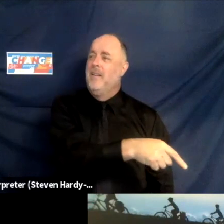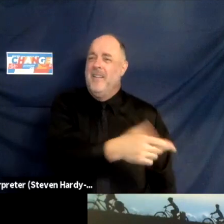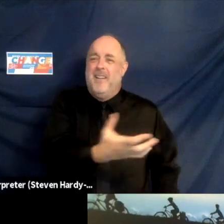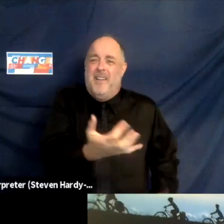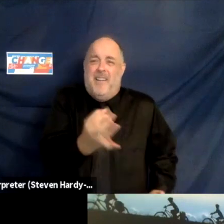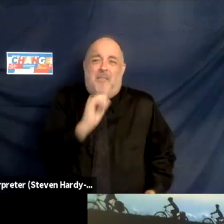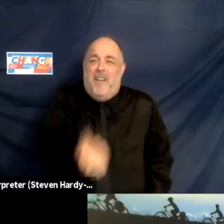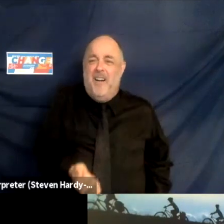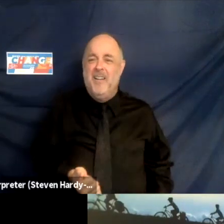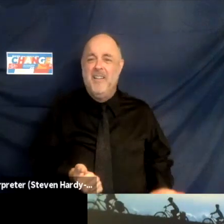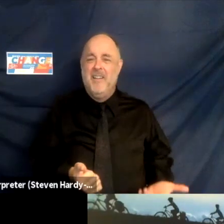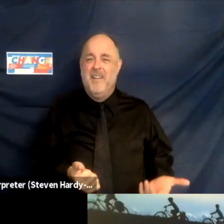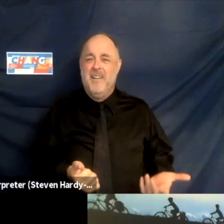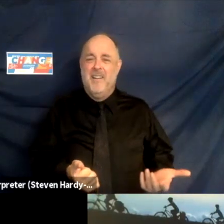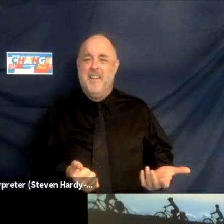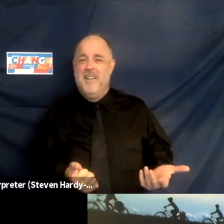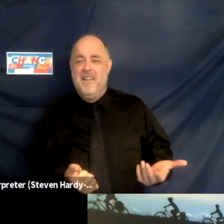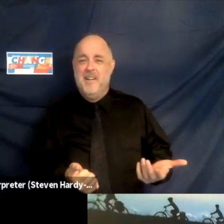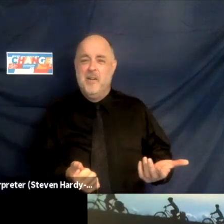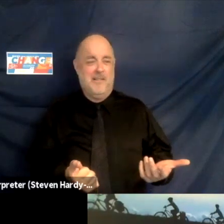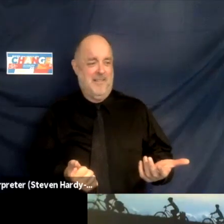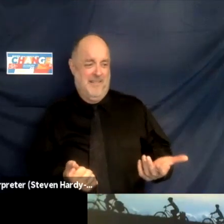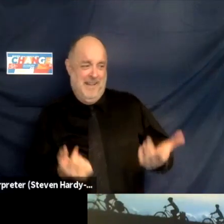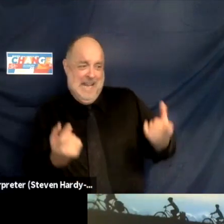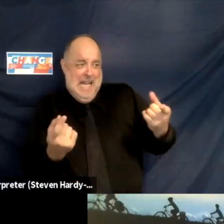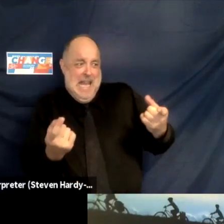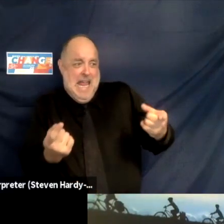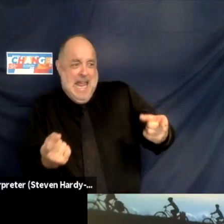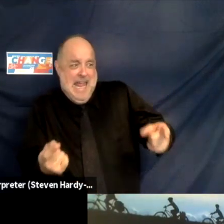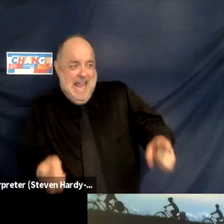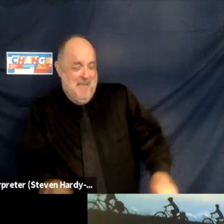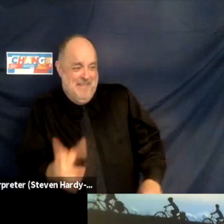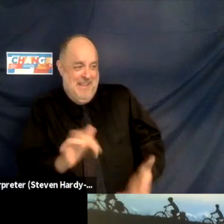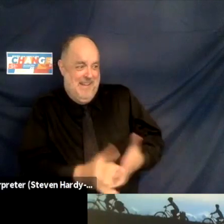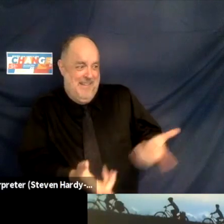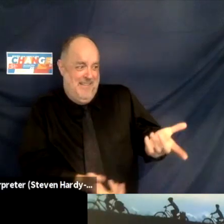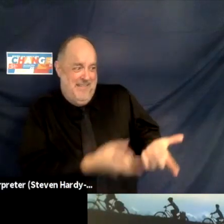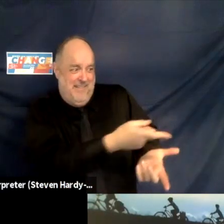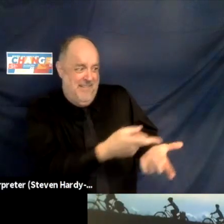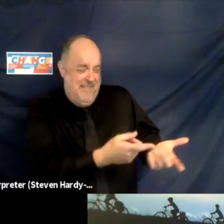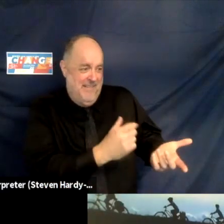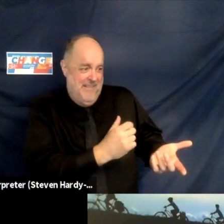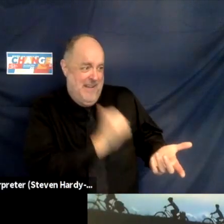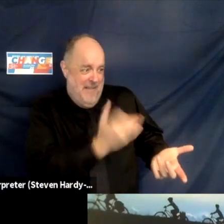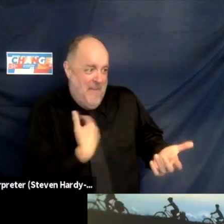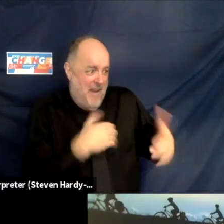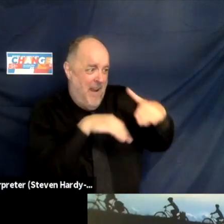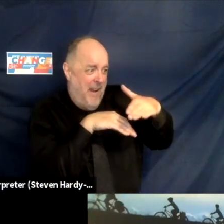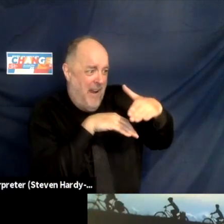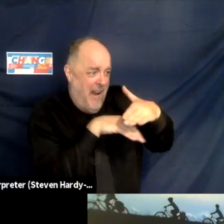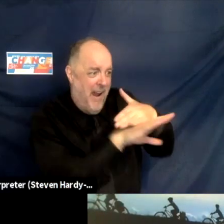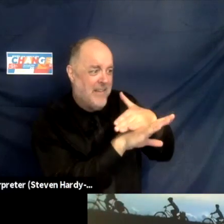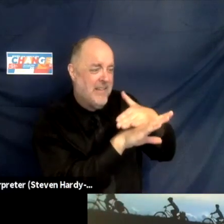couldn't run the risk of not having them access the